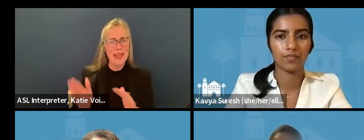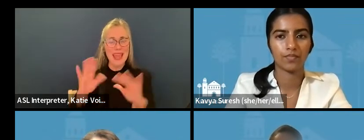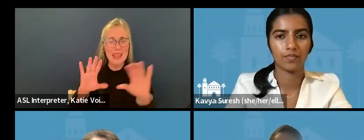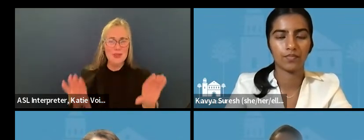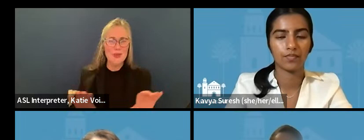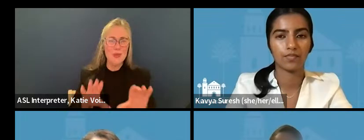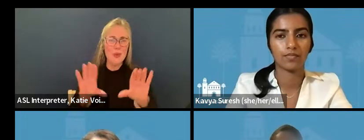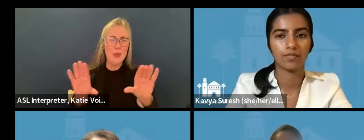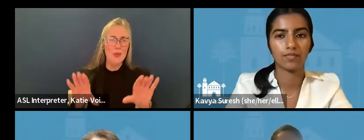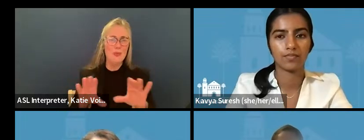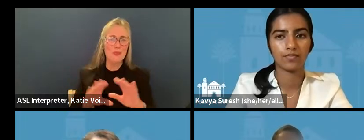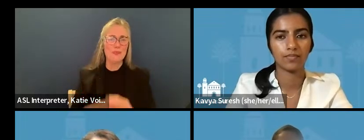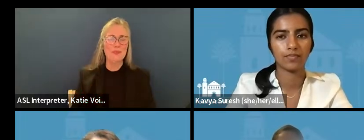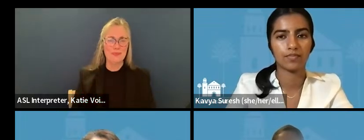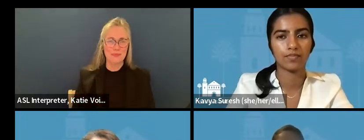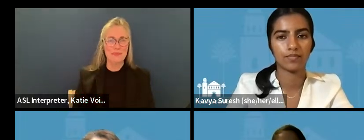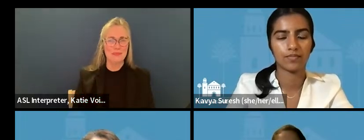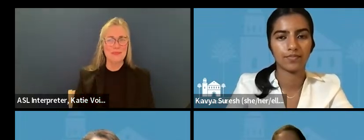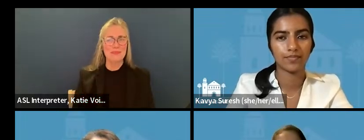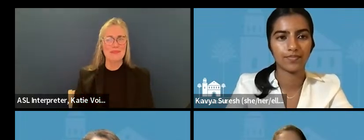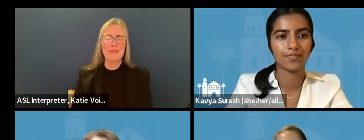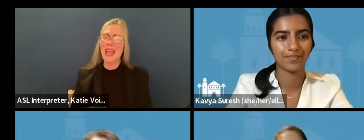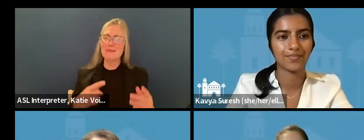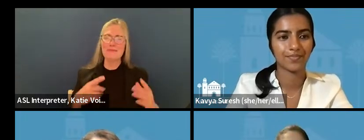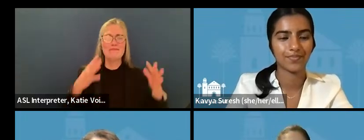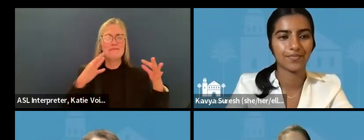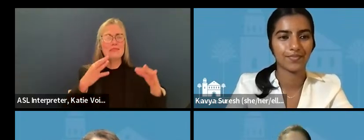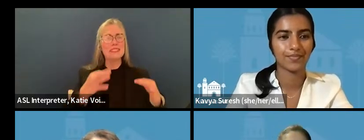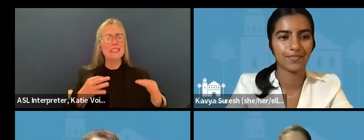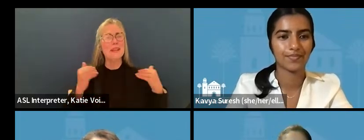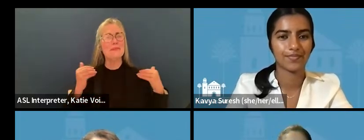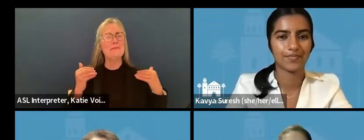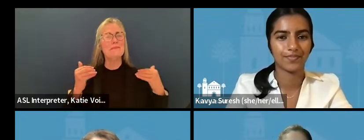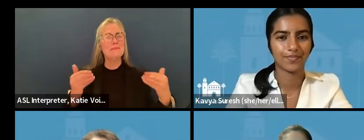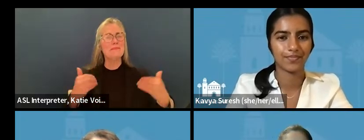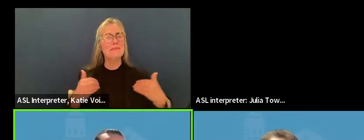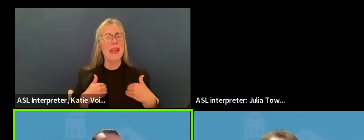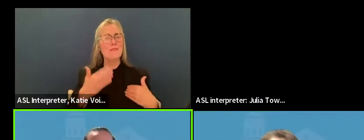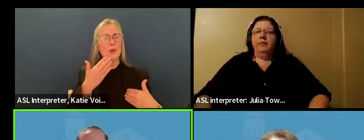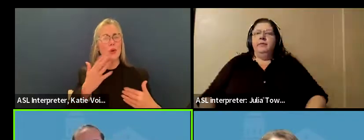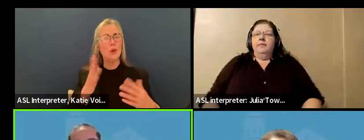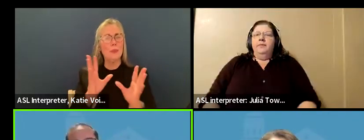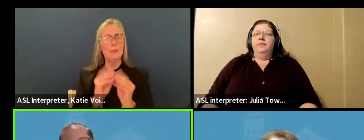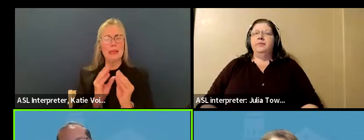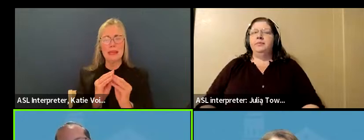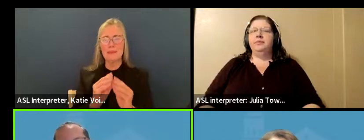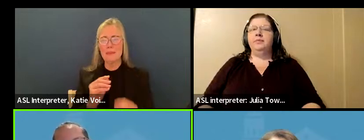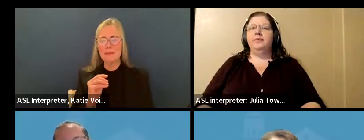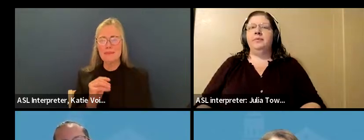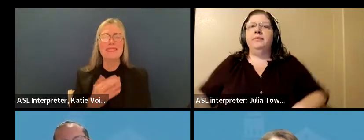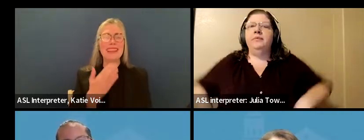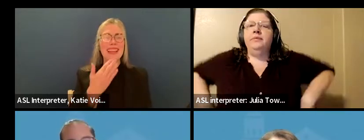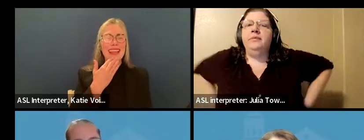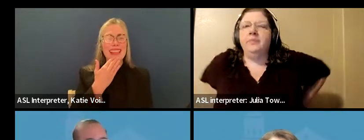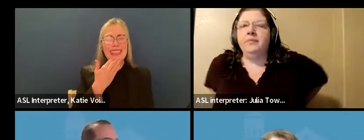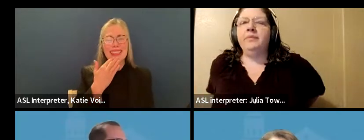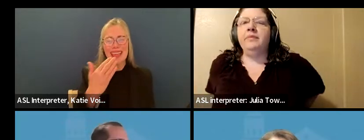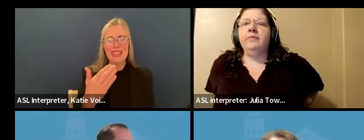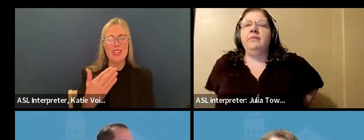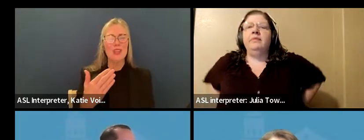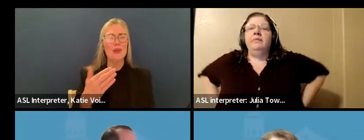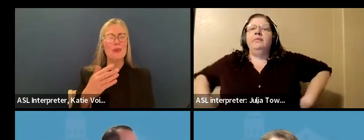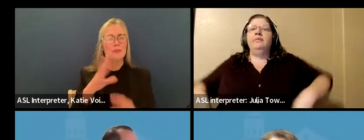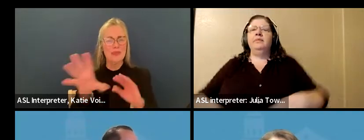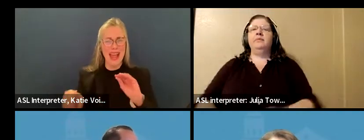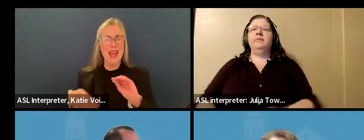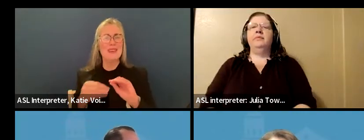let's have a good meeting. Awesome. Well, thank you, Matt. I just conclude in a ditto, if you will,